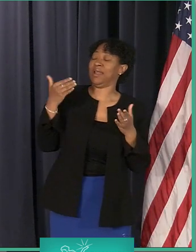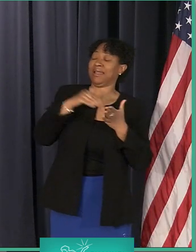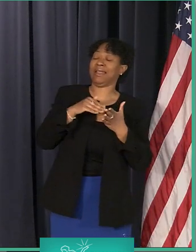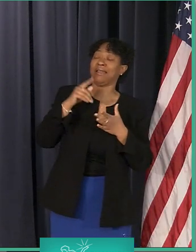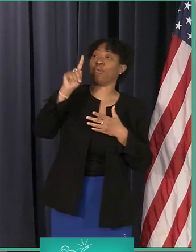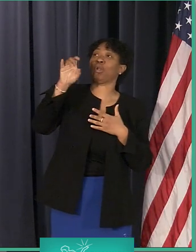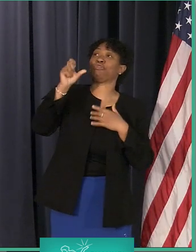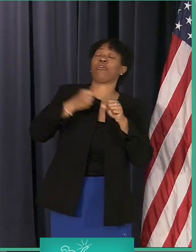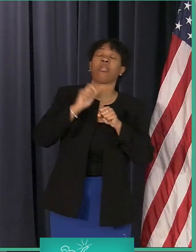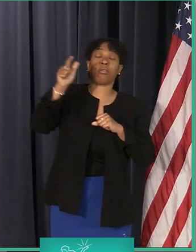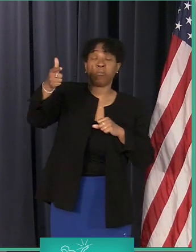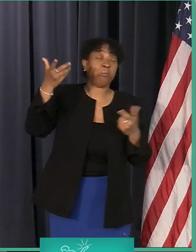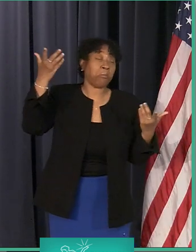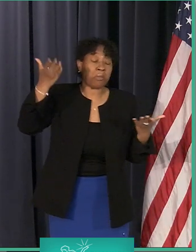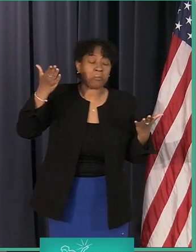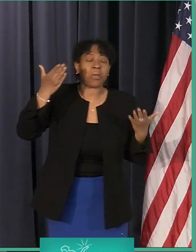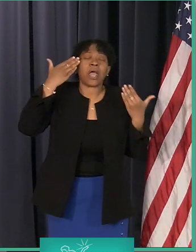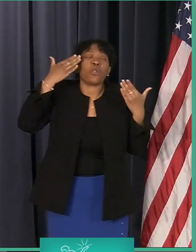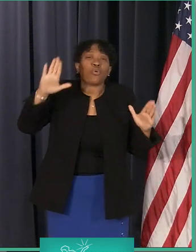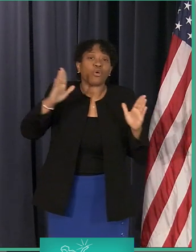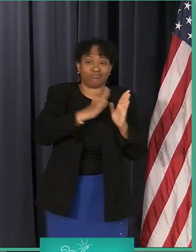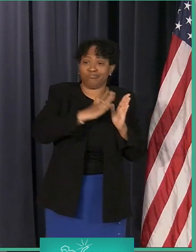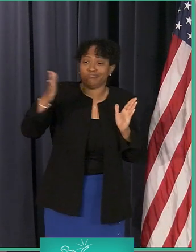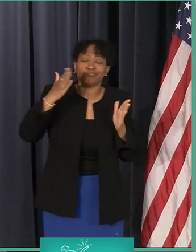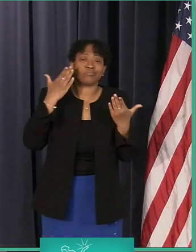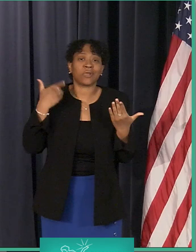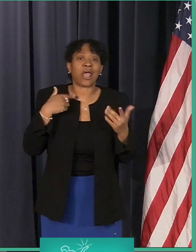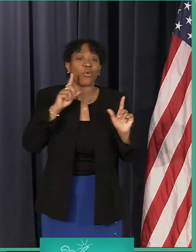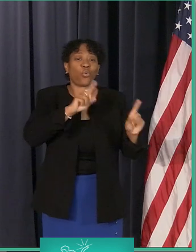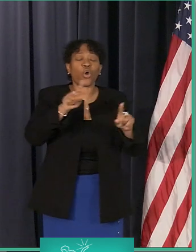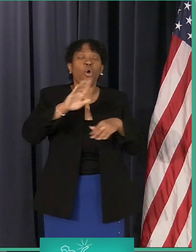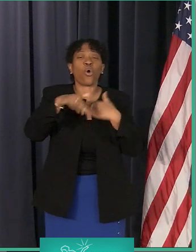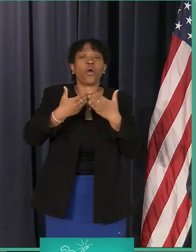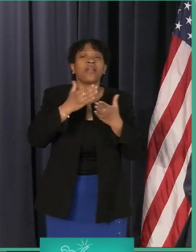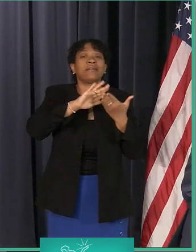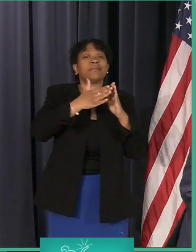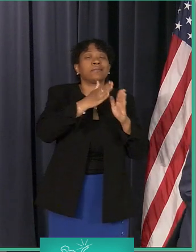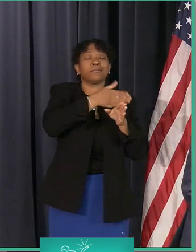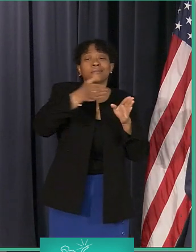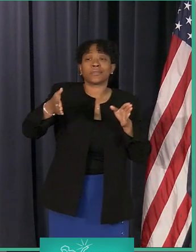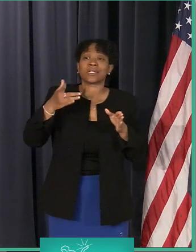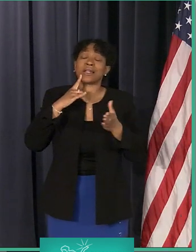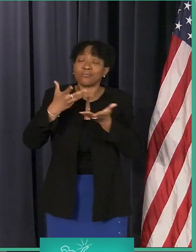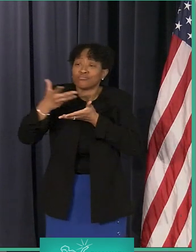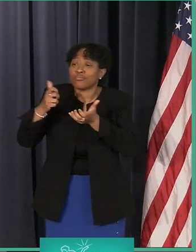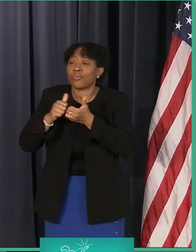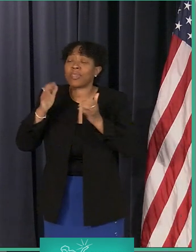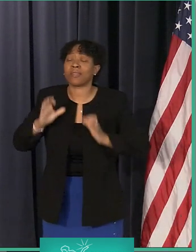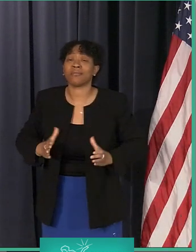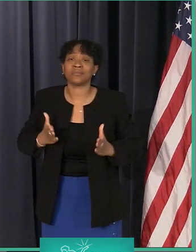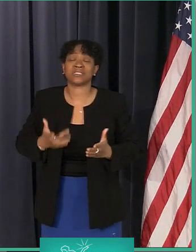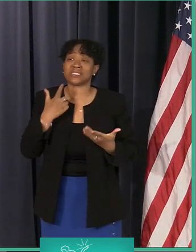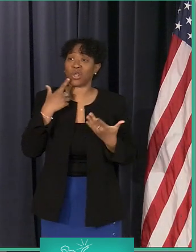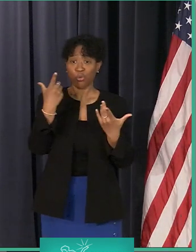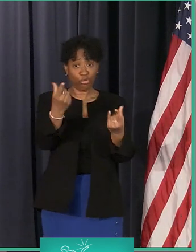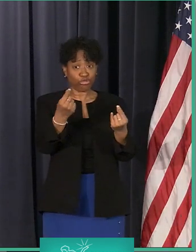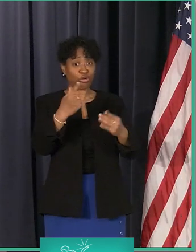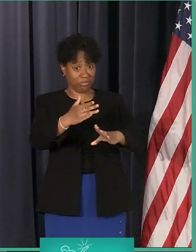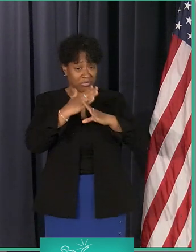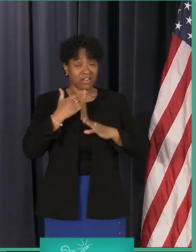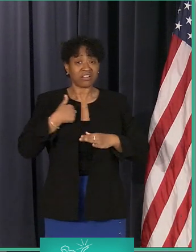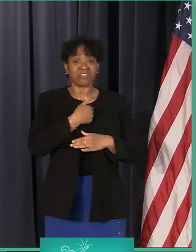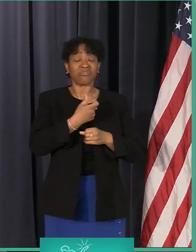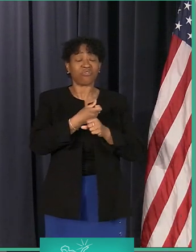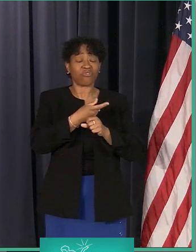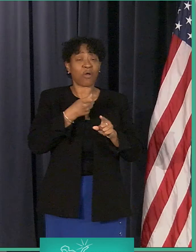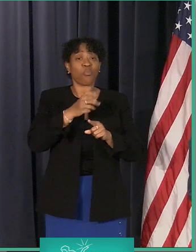confidence of that and i'm not going to say as i i went to every one of these neighbors talking to citizens all they wanted to do was they said to me what are going to do to protect us the next